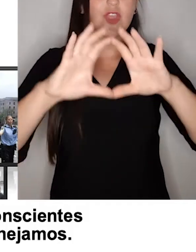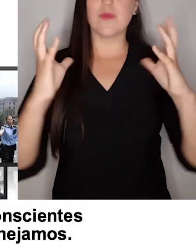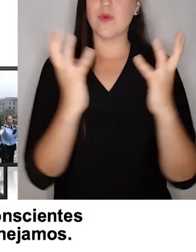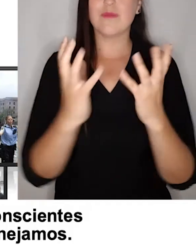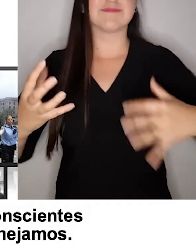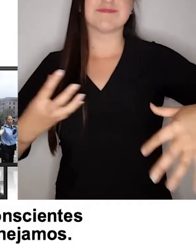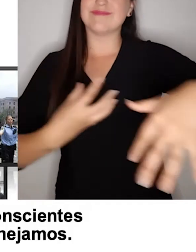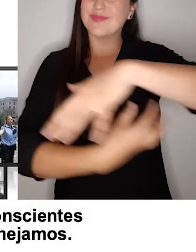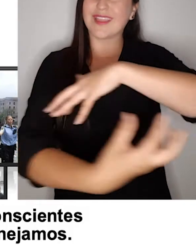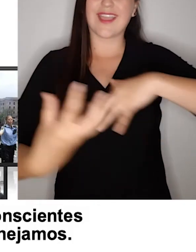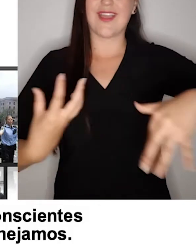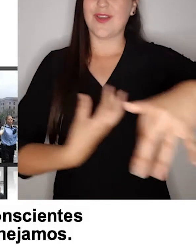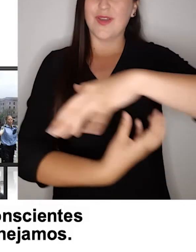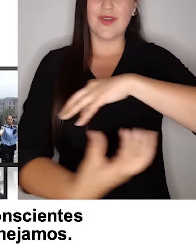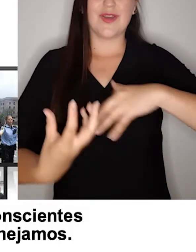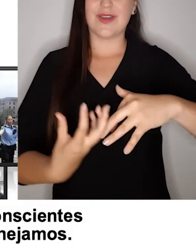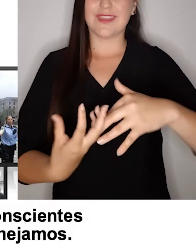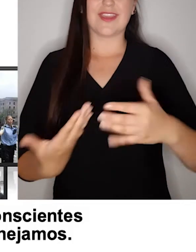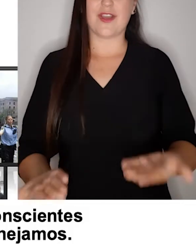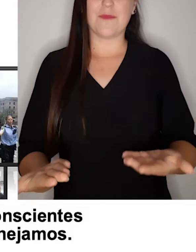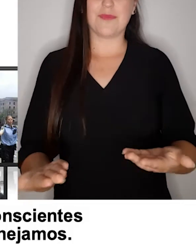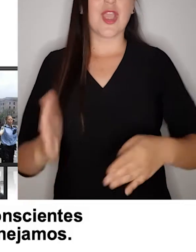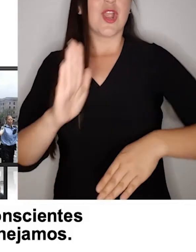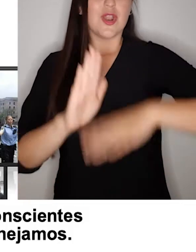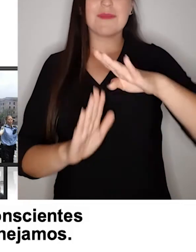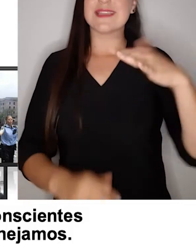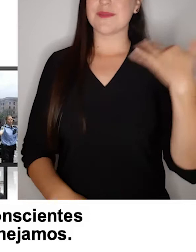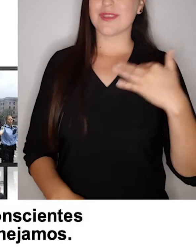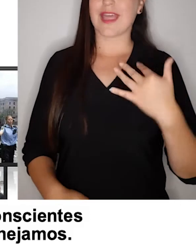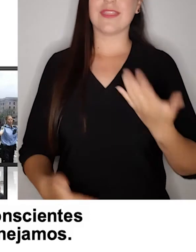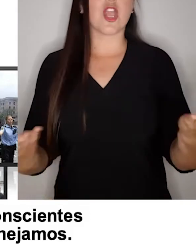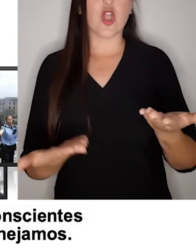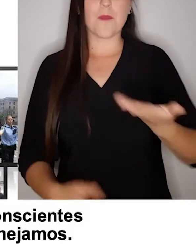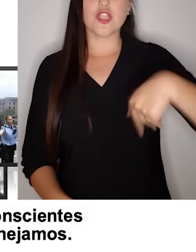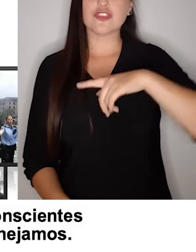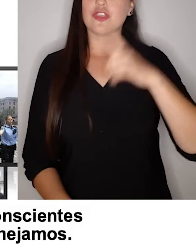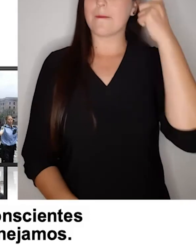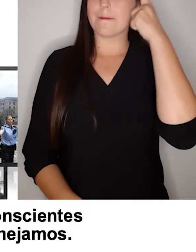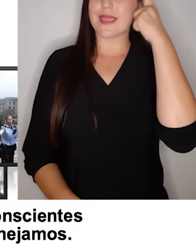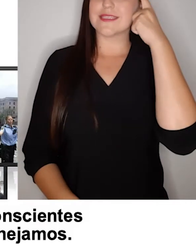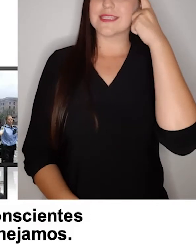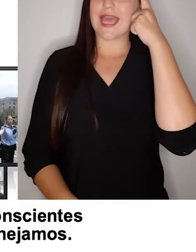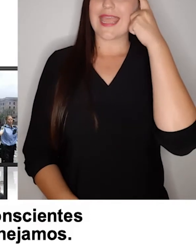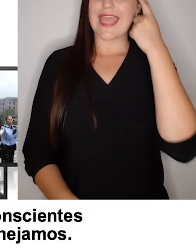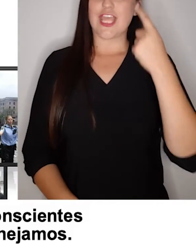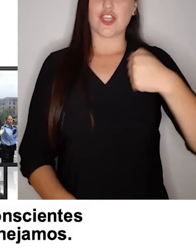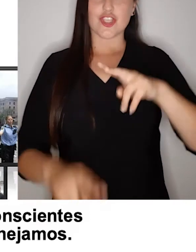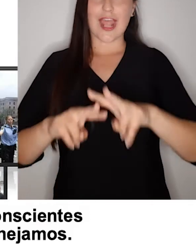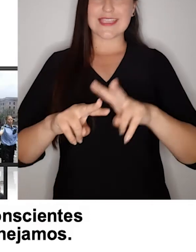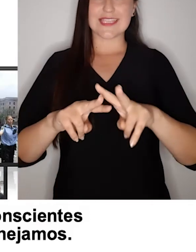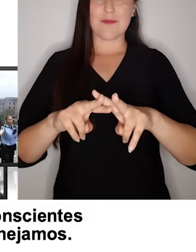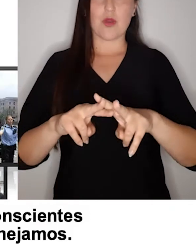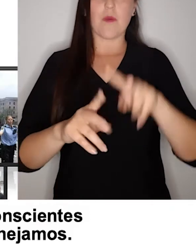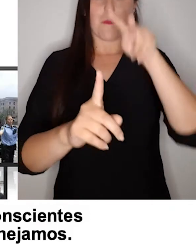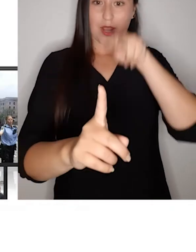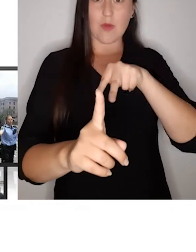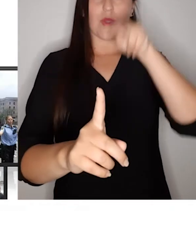What's important is how we make ourselves aware of our prejudices and how we handle